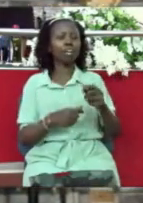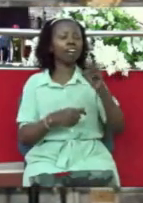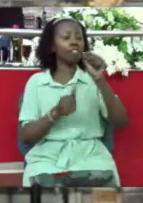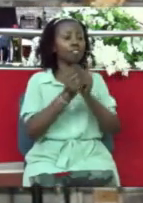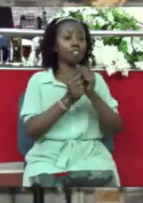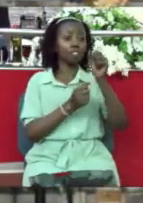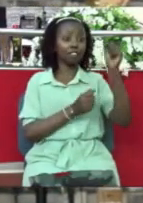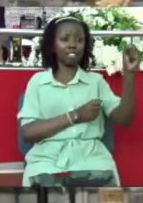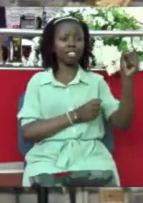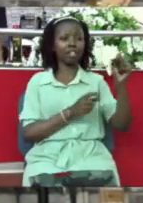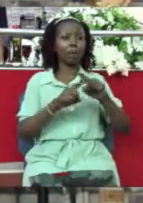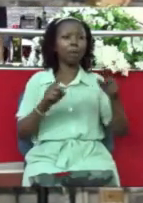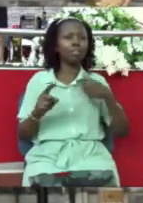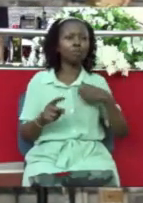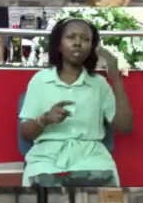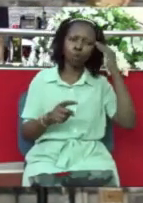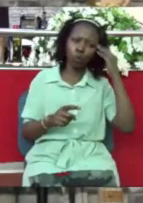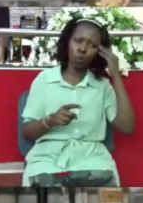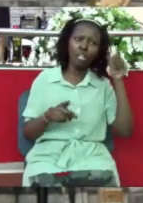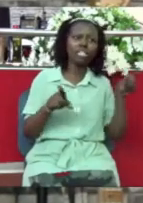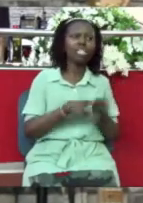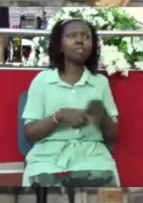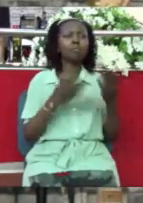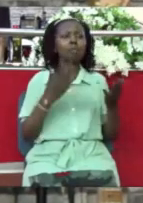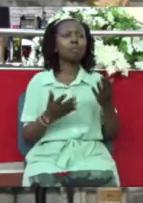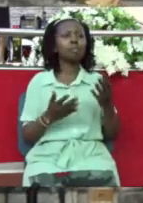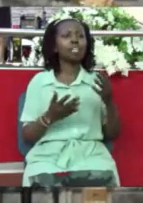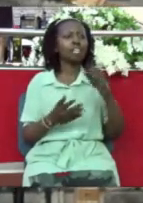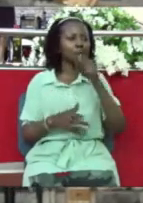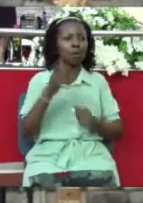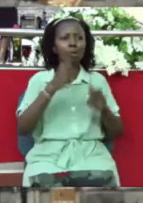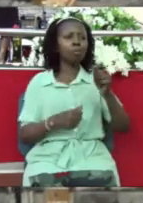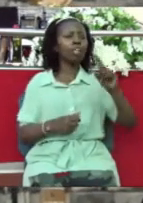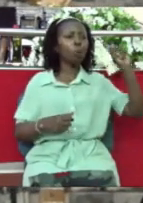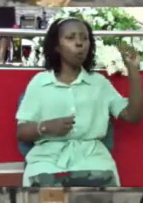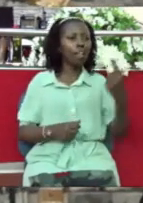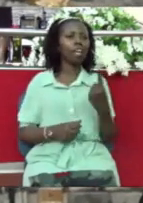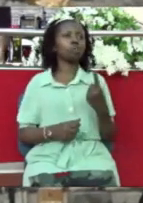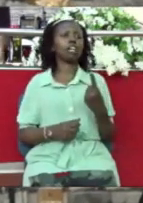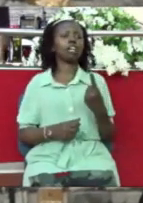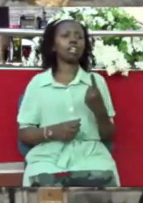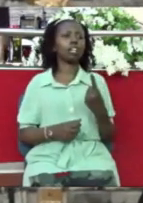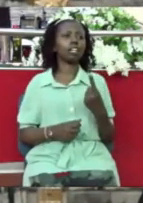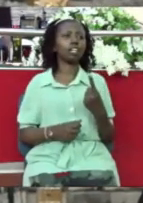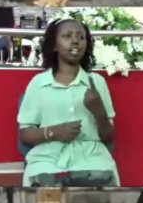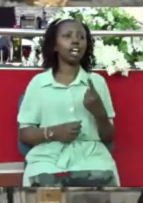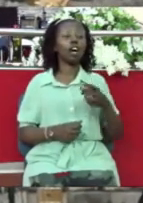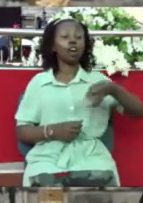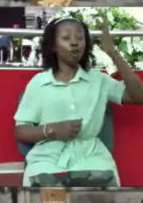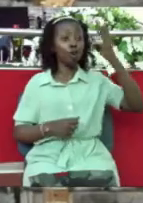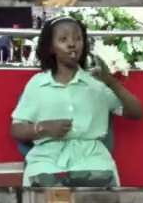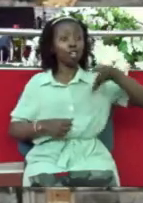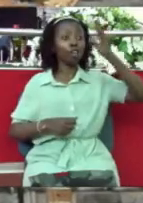Ile najua. Hata ikiuzwa 1000. Even if it sold at 1000 shillings. Tulie naye. Atanipa. He will